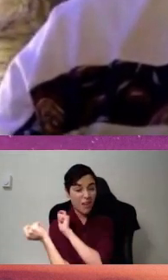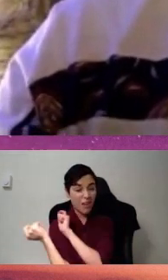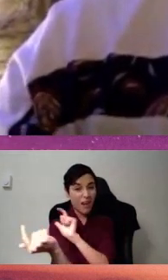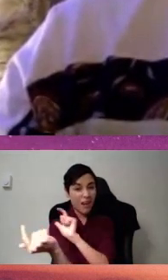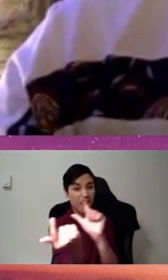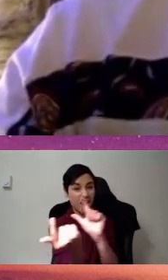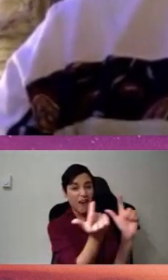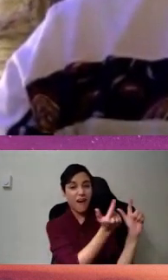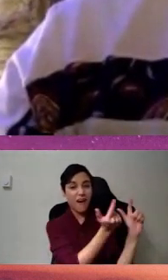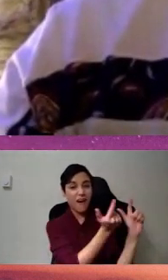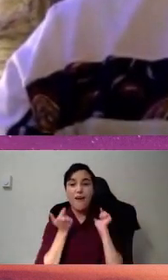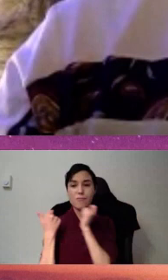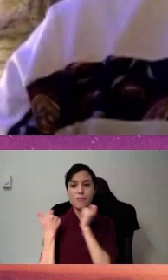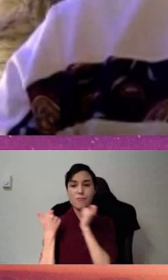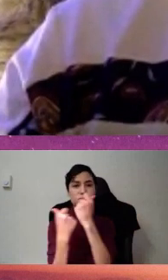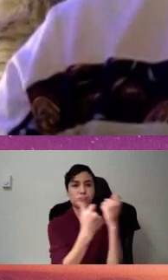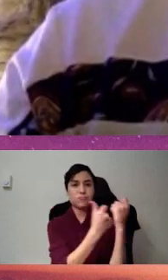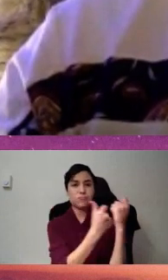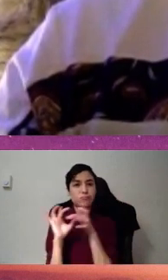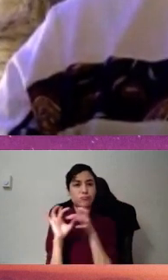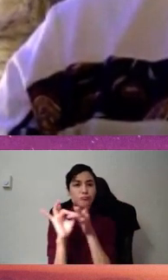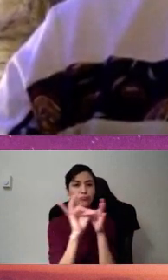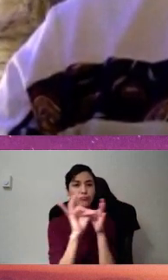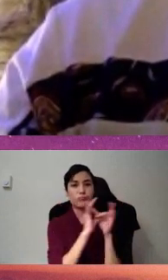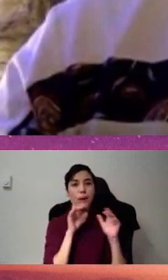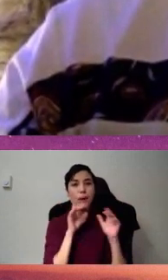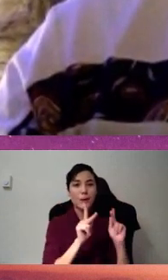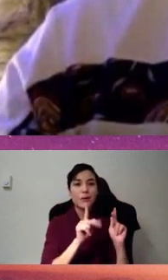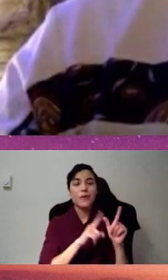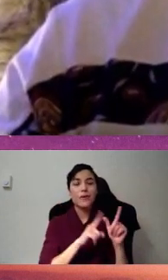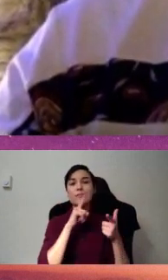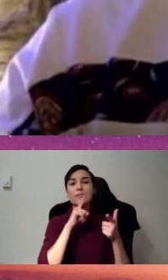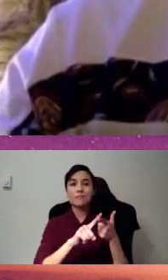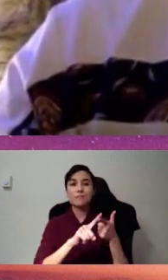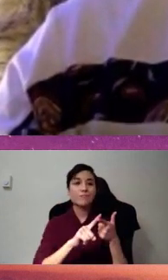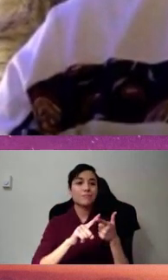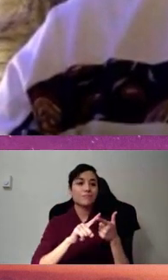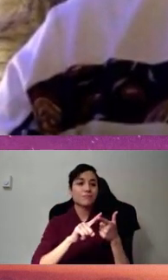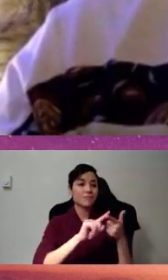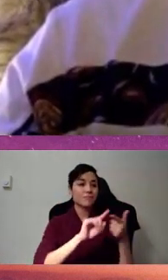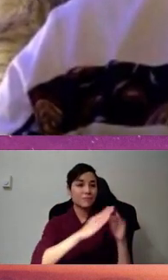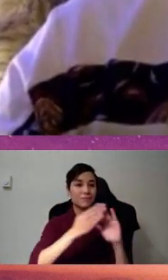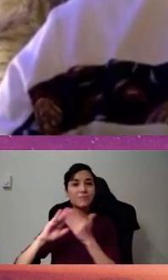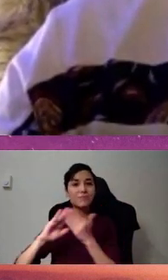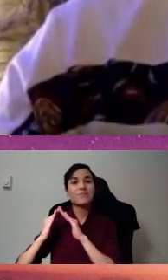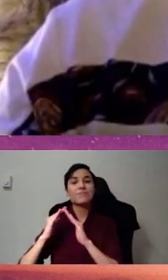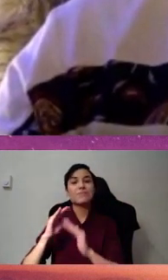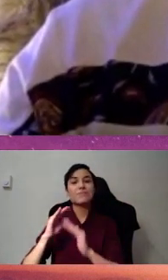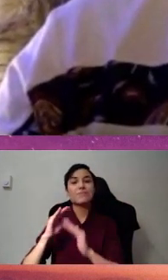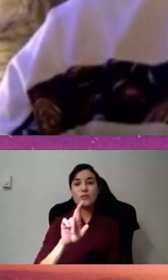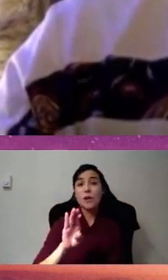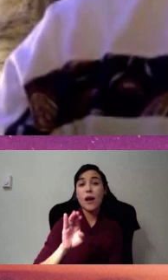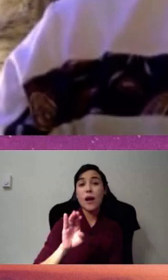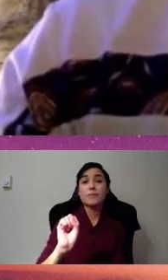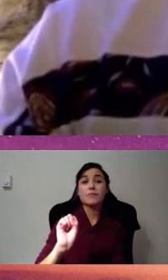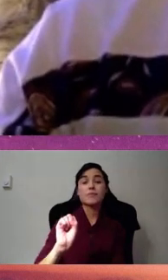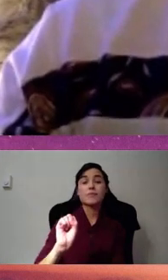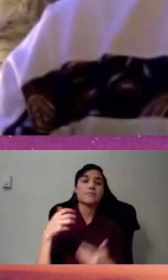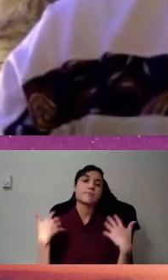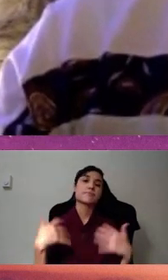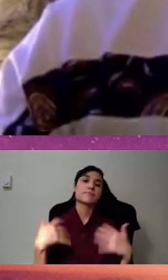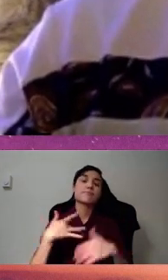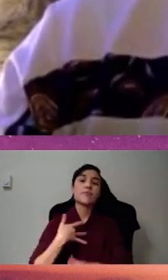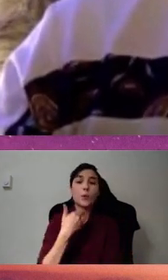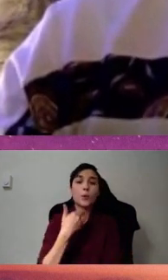unified peoples, all those unified clans and tribes. It was so good to